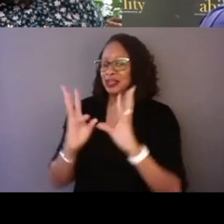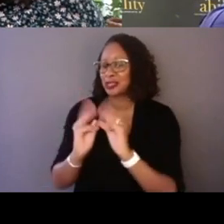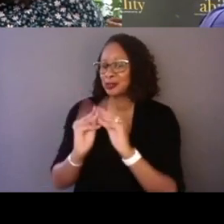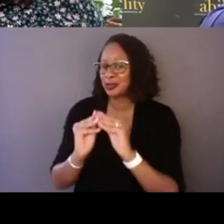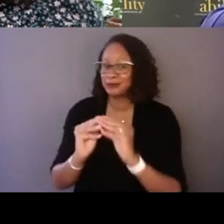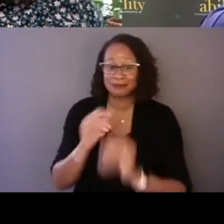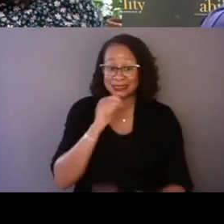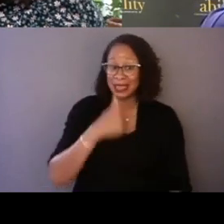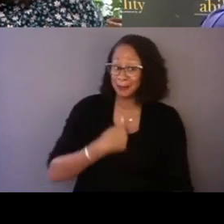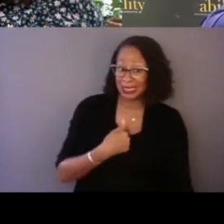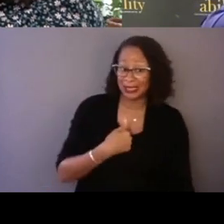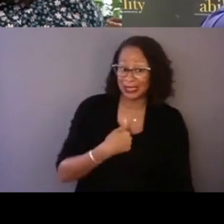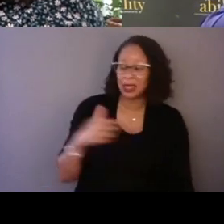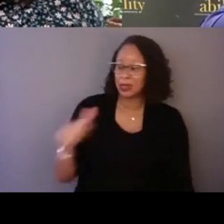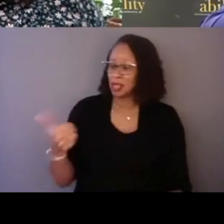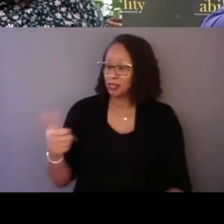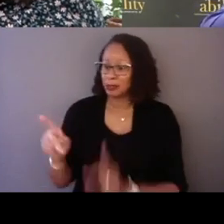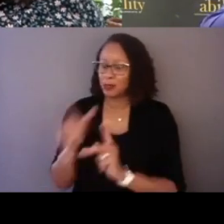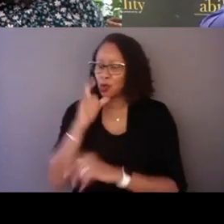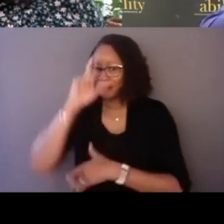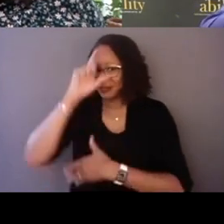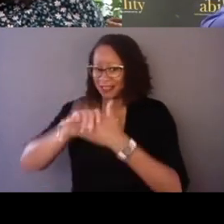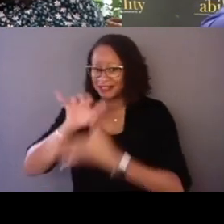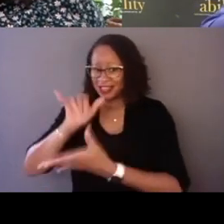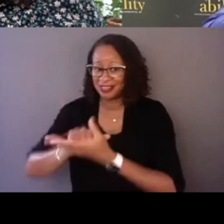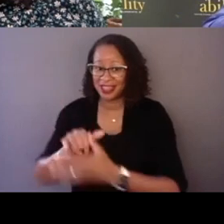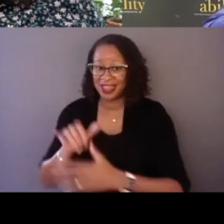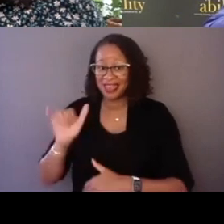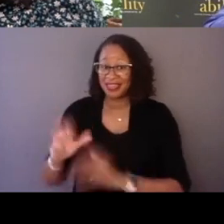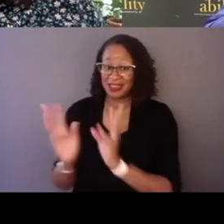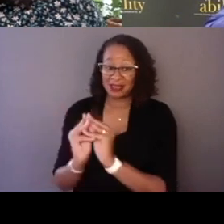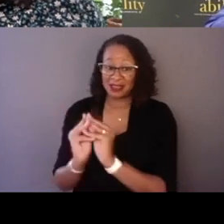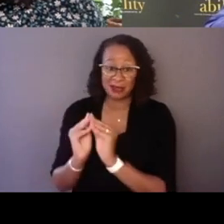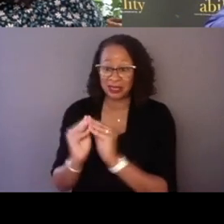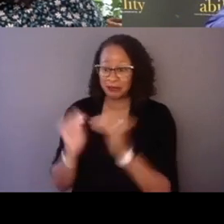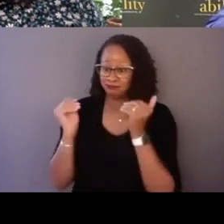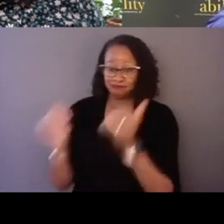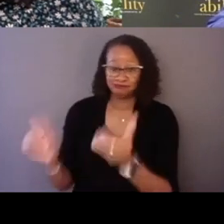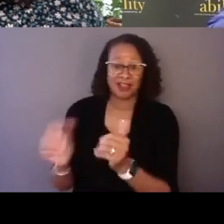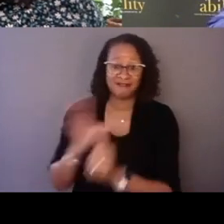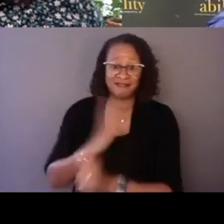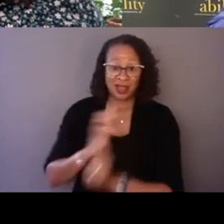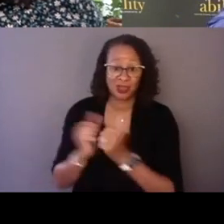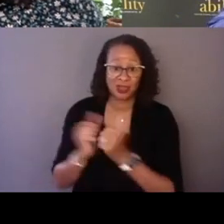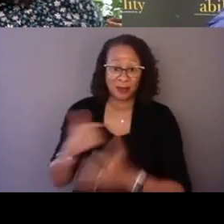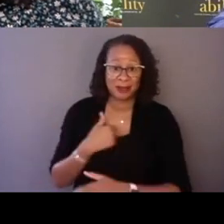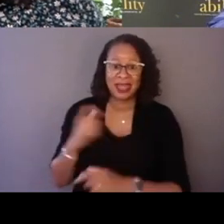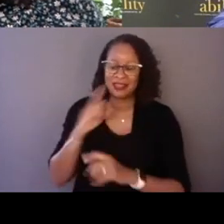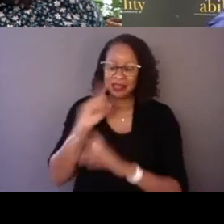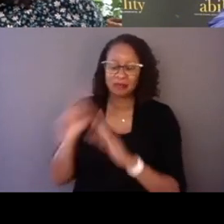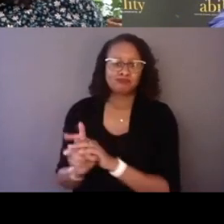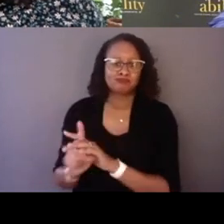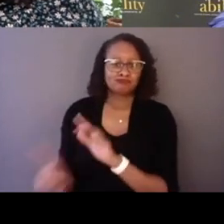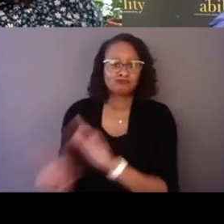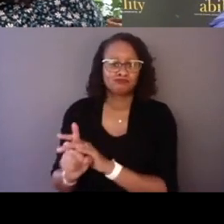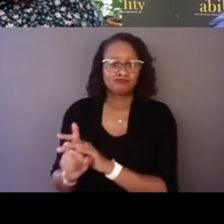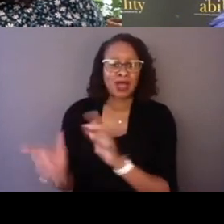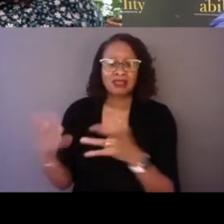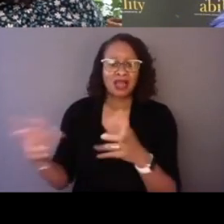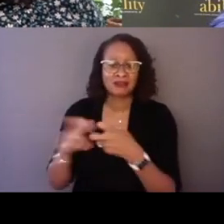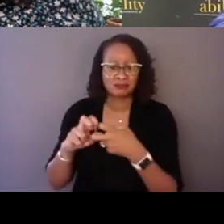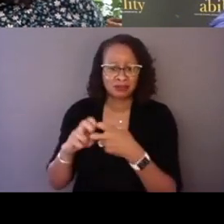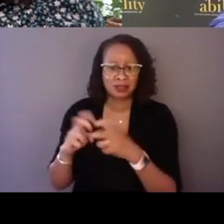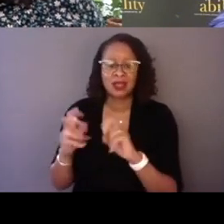that. And that committee, which goes fine without me, they're bringing up a lot of the issues, like who's